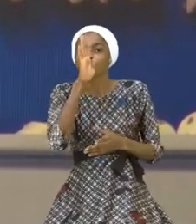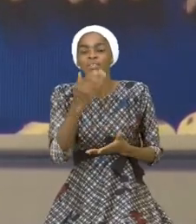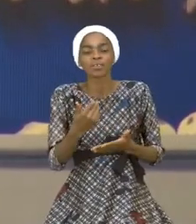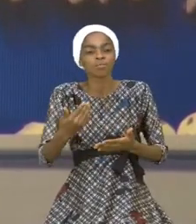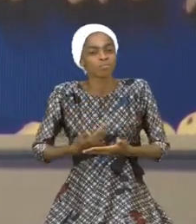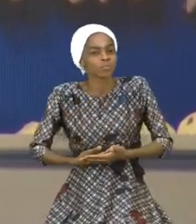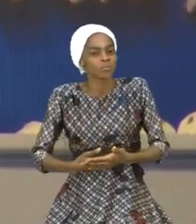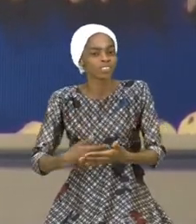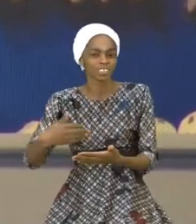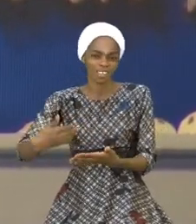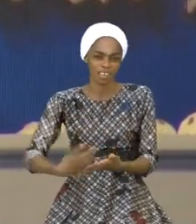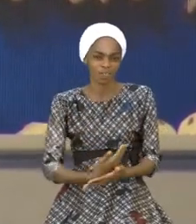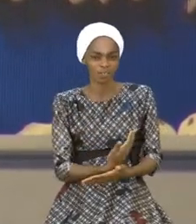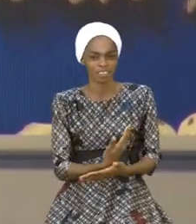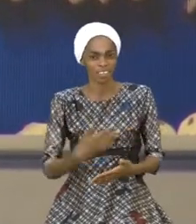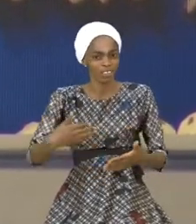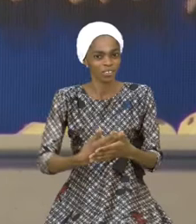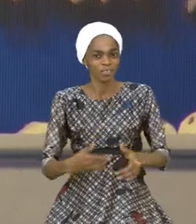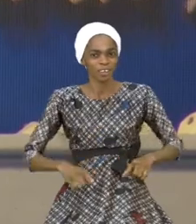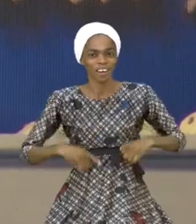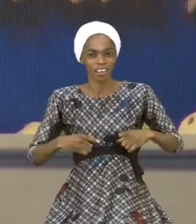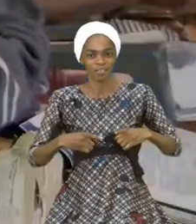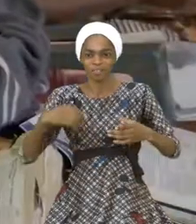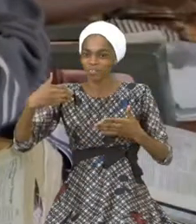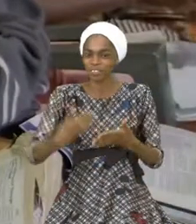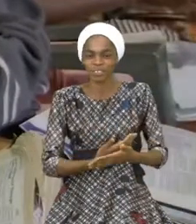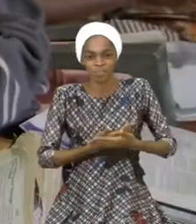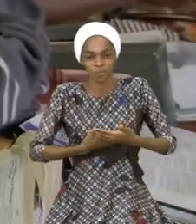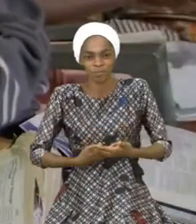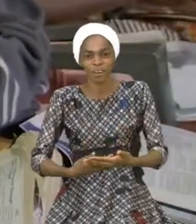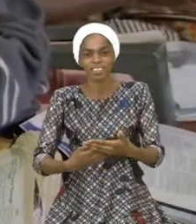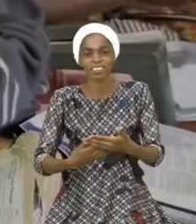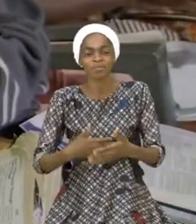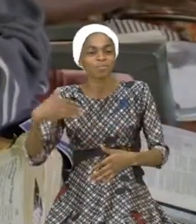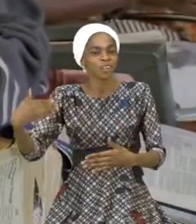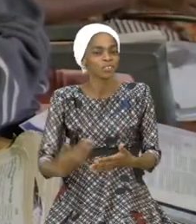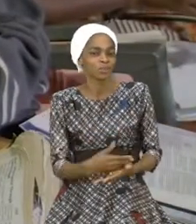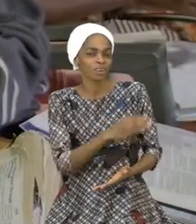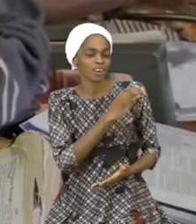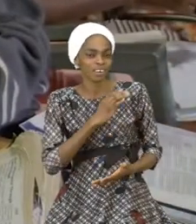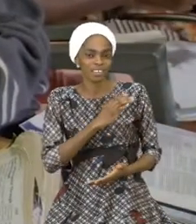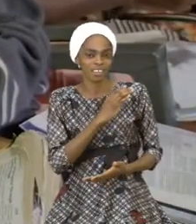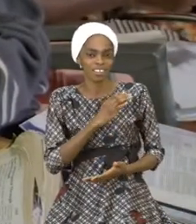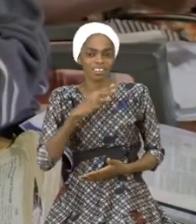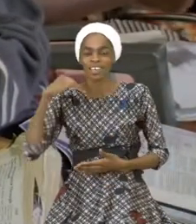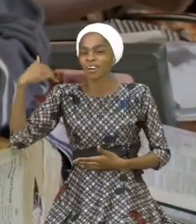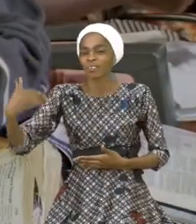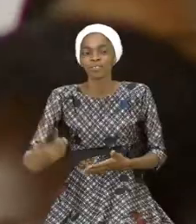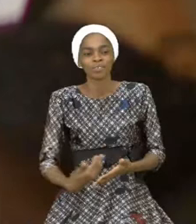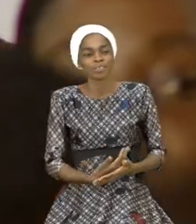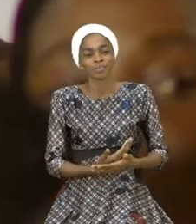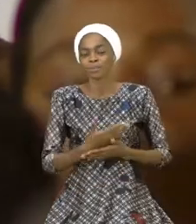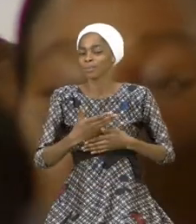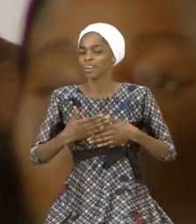afresh. New life, new birth, new character, new